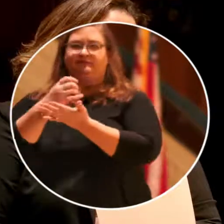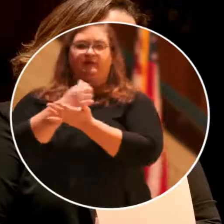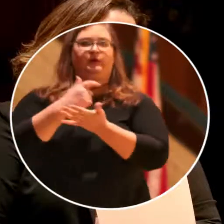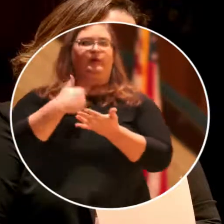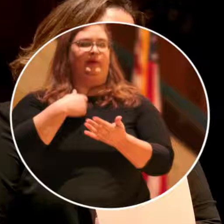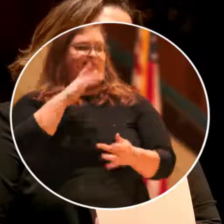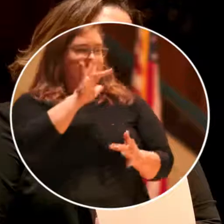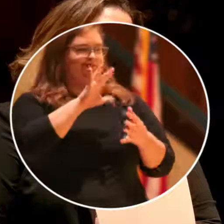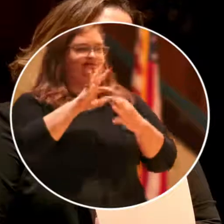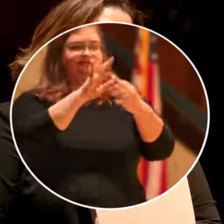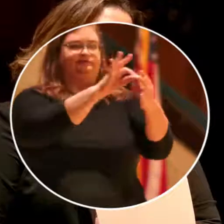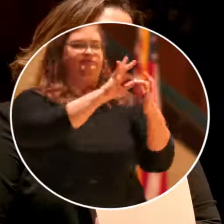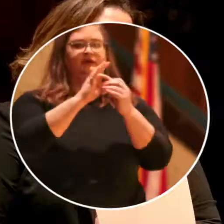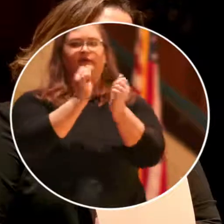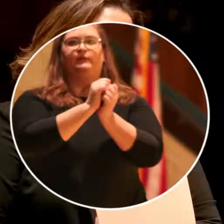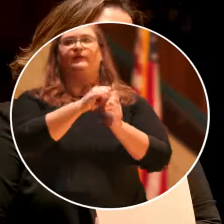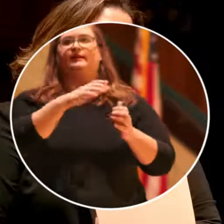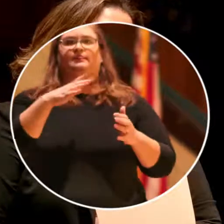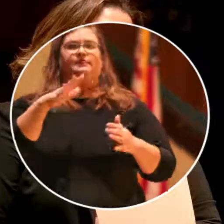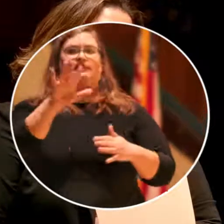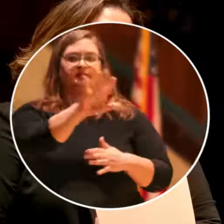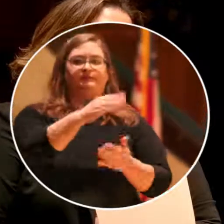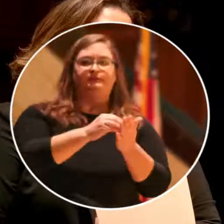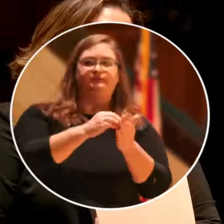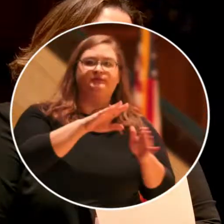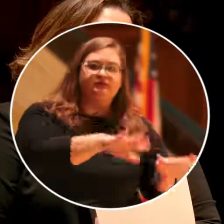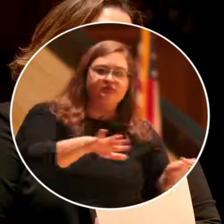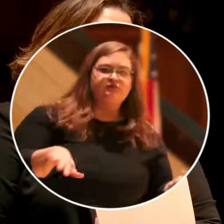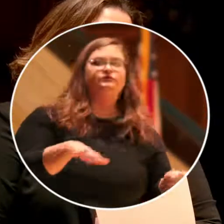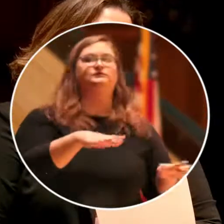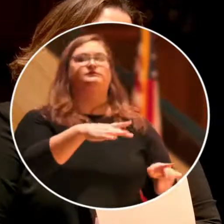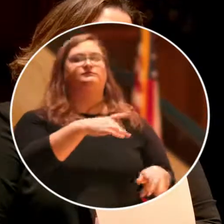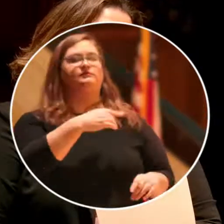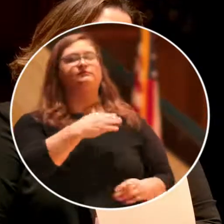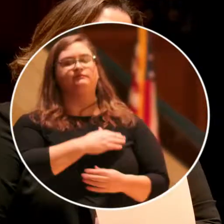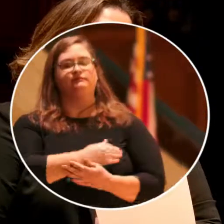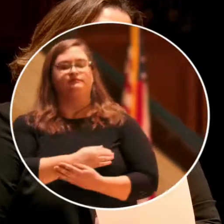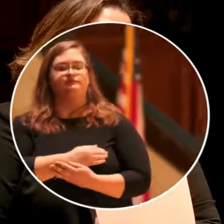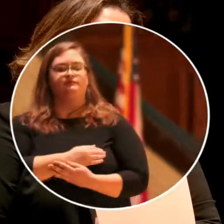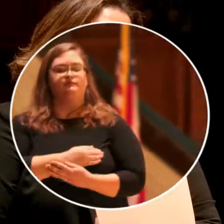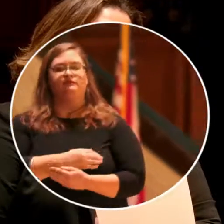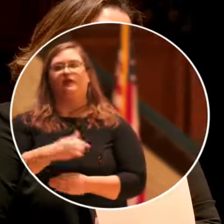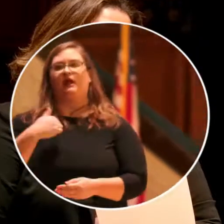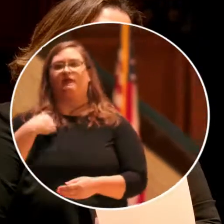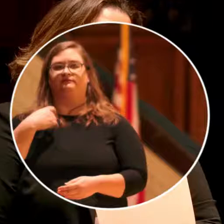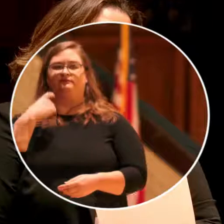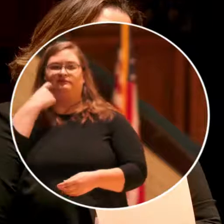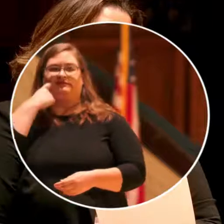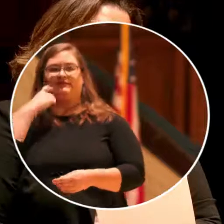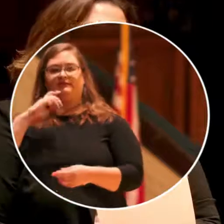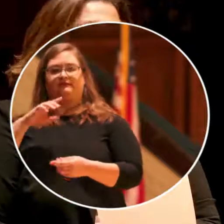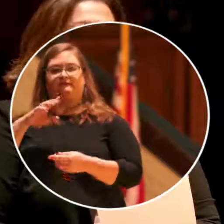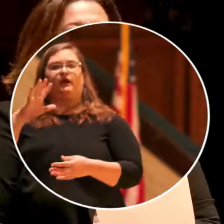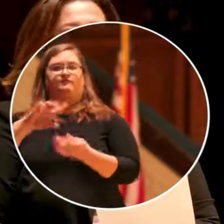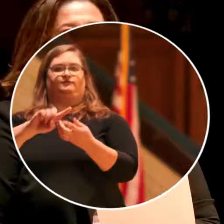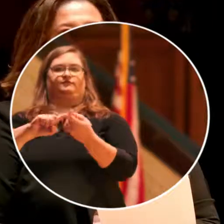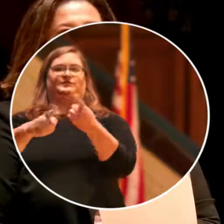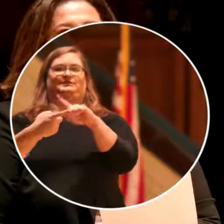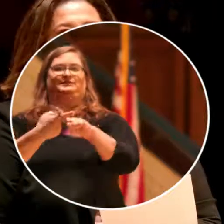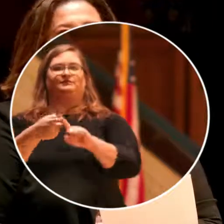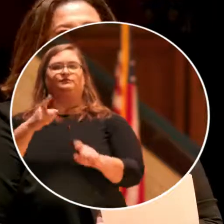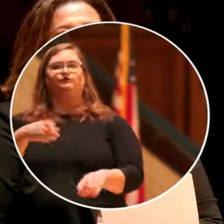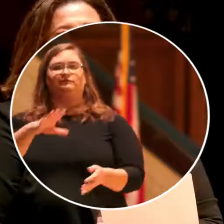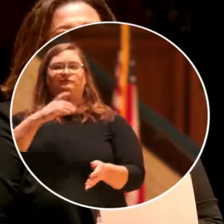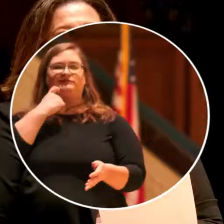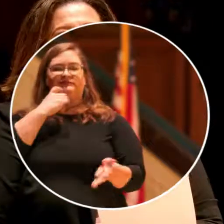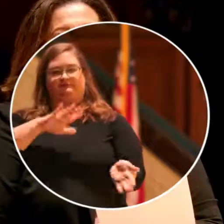do each day. In the very first show, our late friend, Bernadette Lynch, shared her story of finding light in